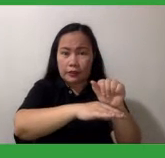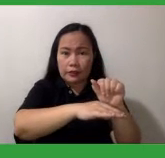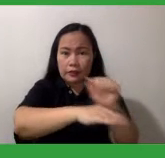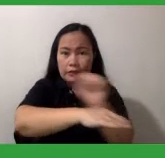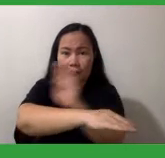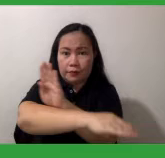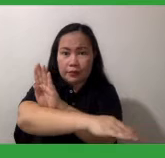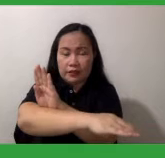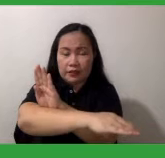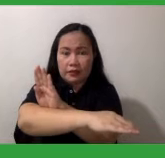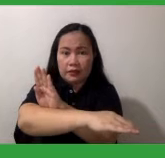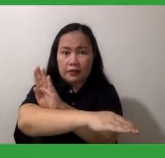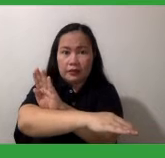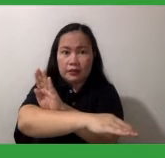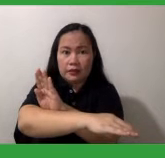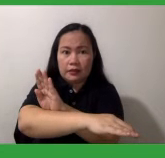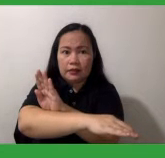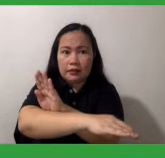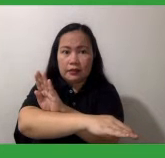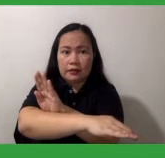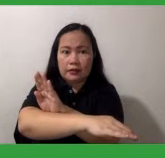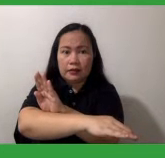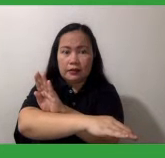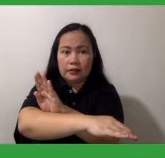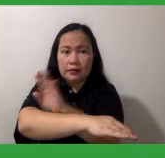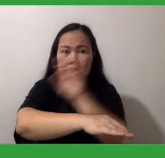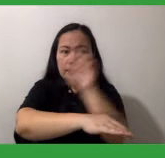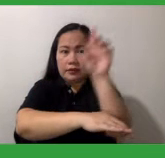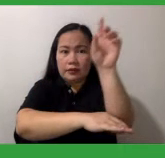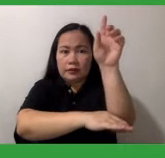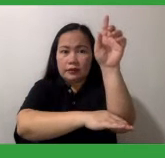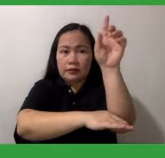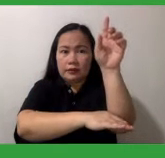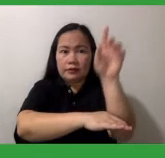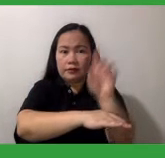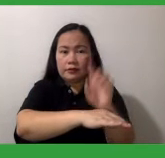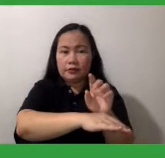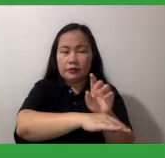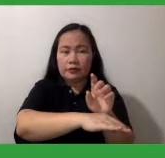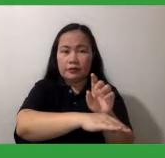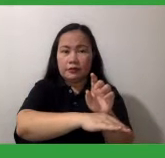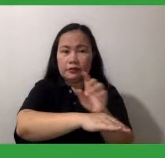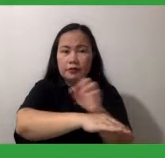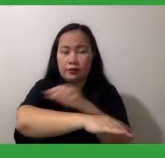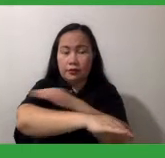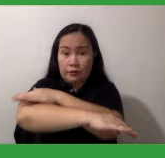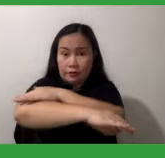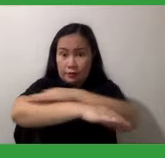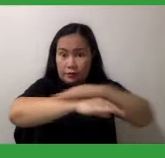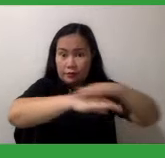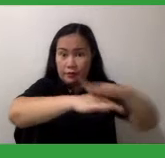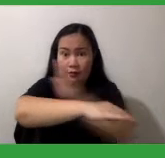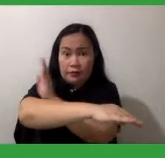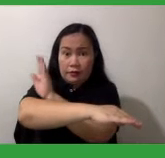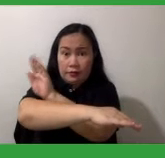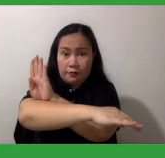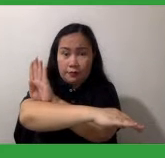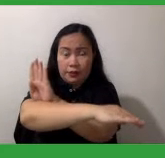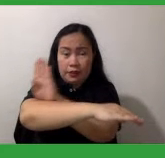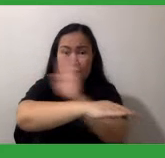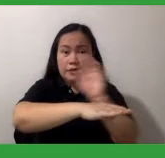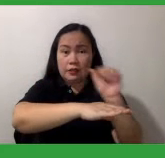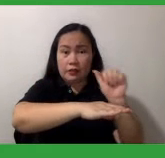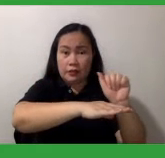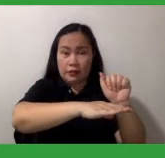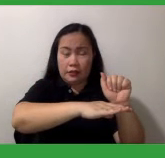ang pagdodraw ng angle doon sa zero line. So line AB. And then, papunta naman sa D. So simula